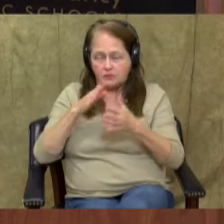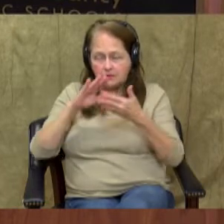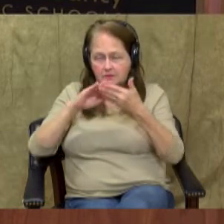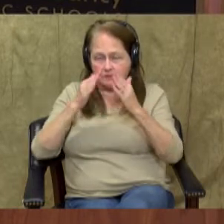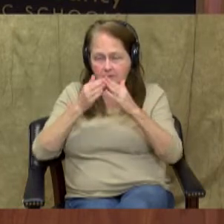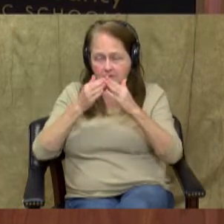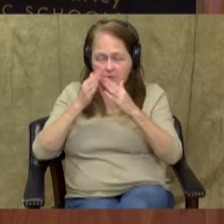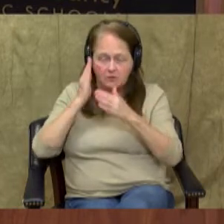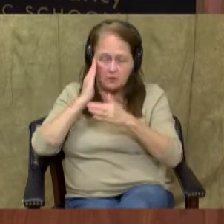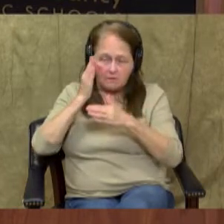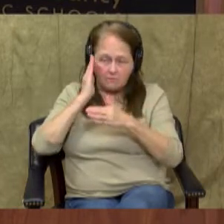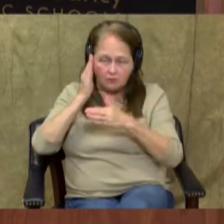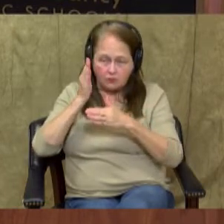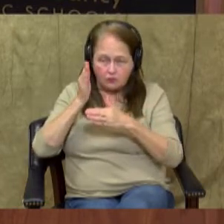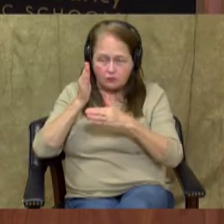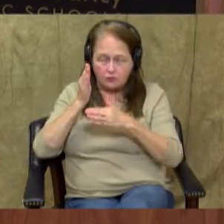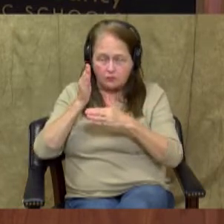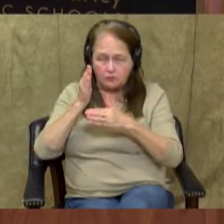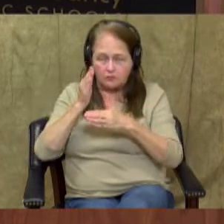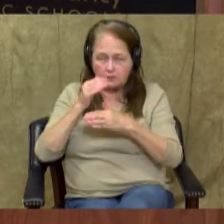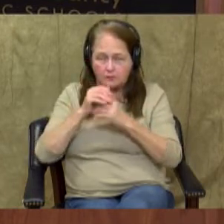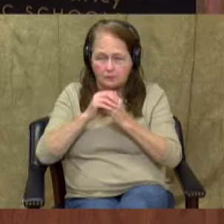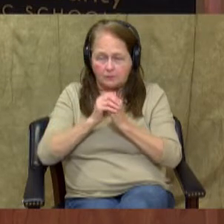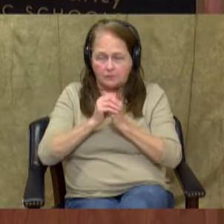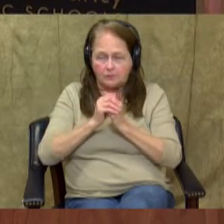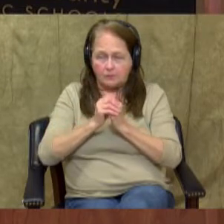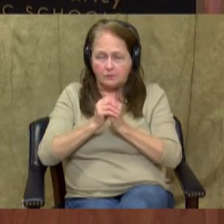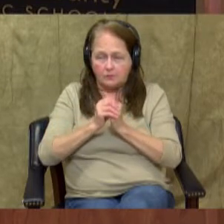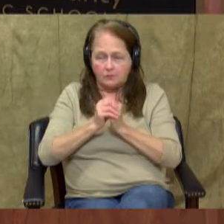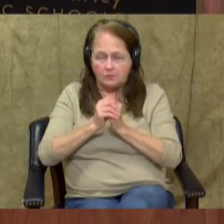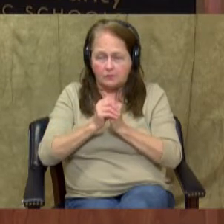of the future in United Arab Emirates.